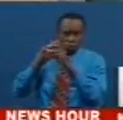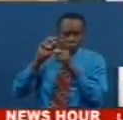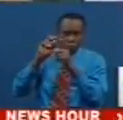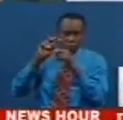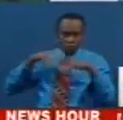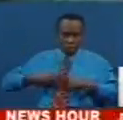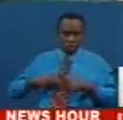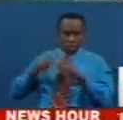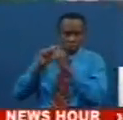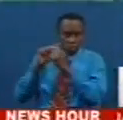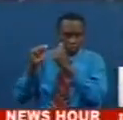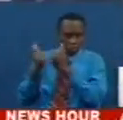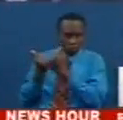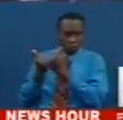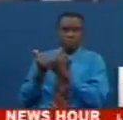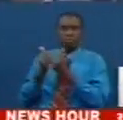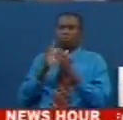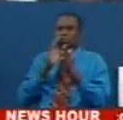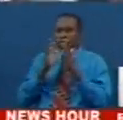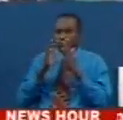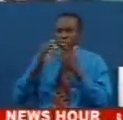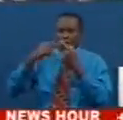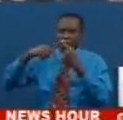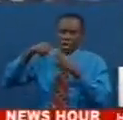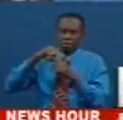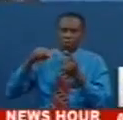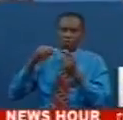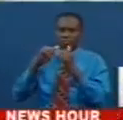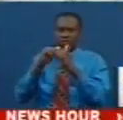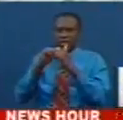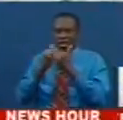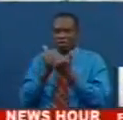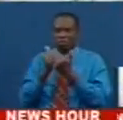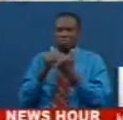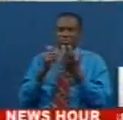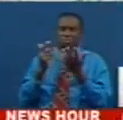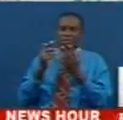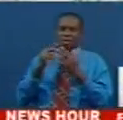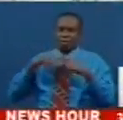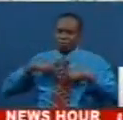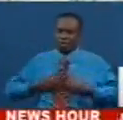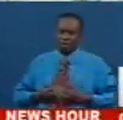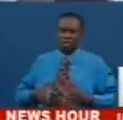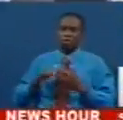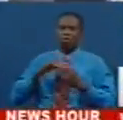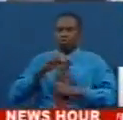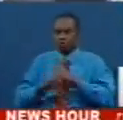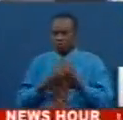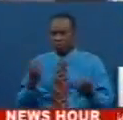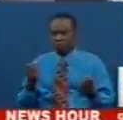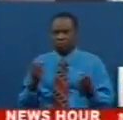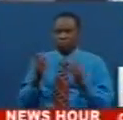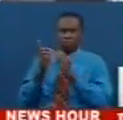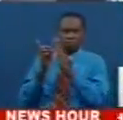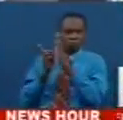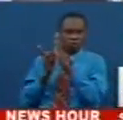success or failure of every government largely depends on the local governance setup and the welfare of its workers.